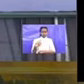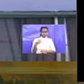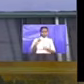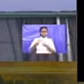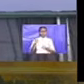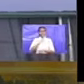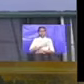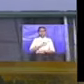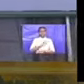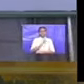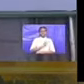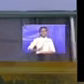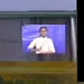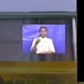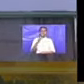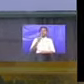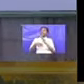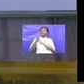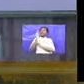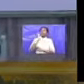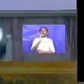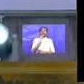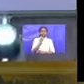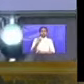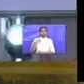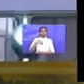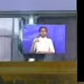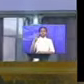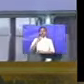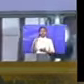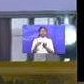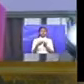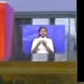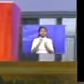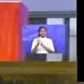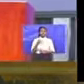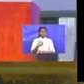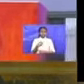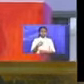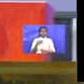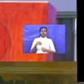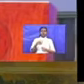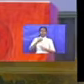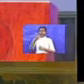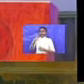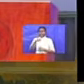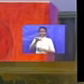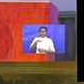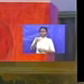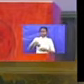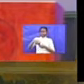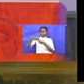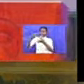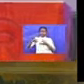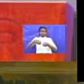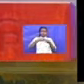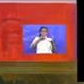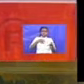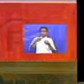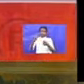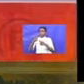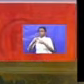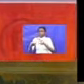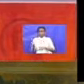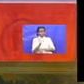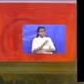we happen to spend all our money on external economies and nothing ever comes back into the kingdom. All these great